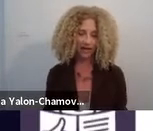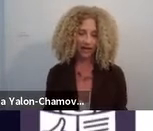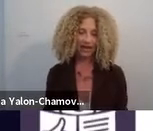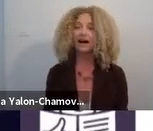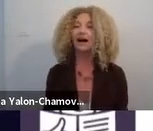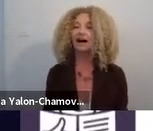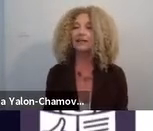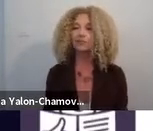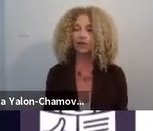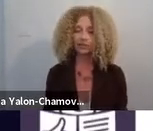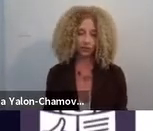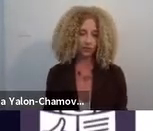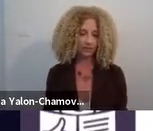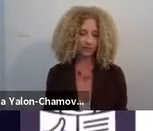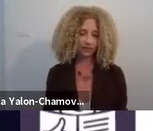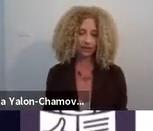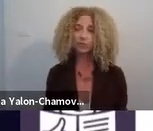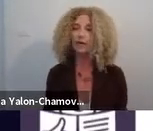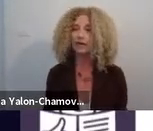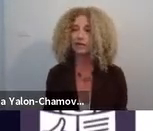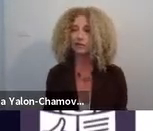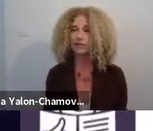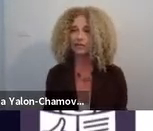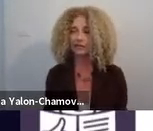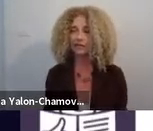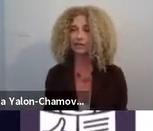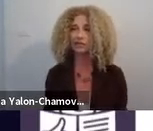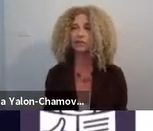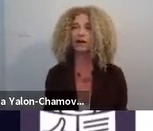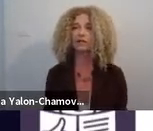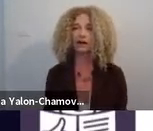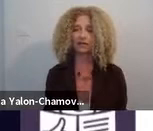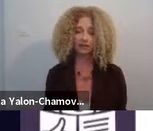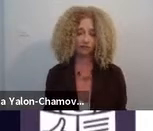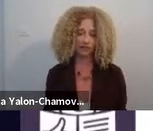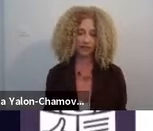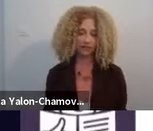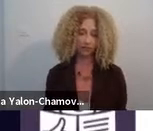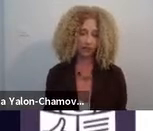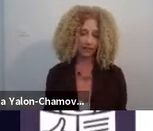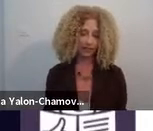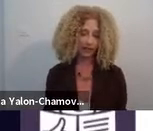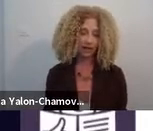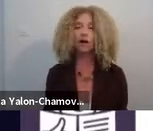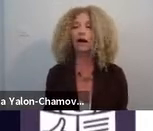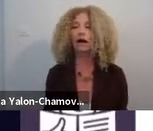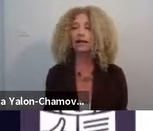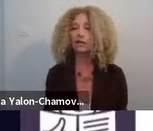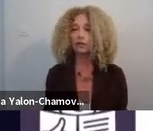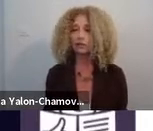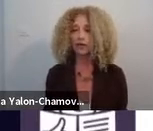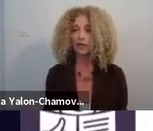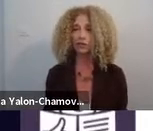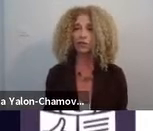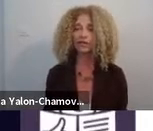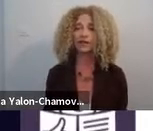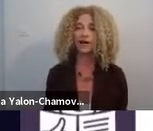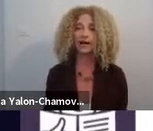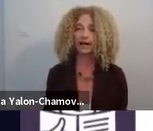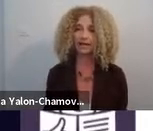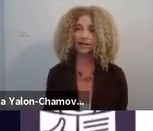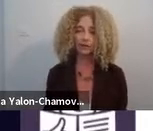now. The project was developed by the Israeli Institute on Cognitive Accessibility in collaboration